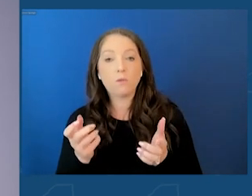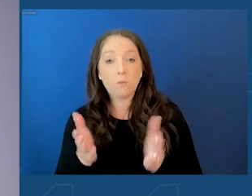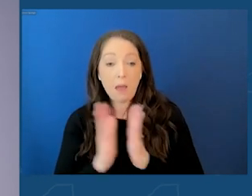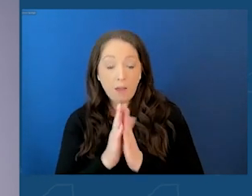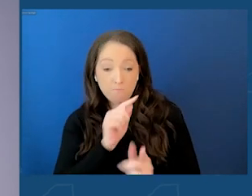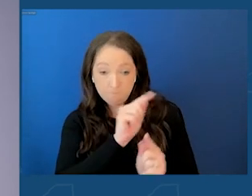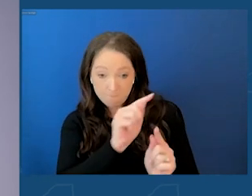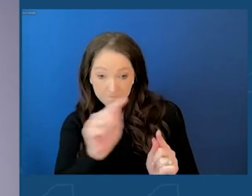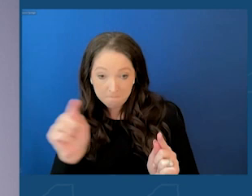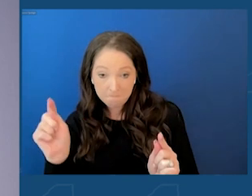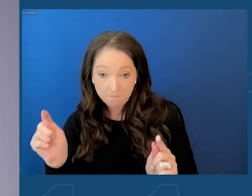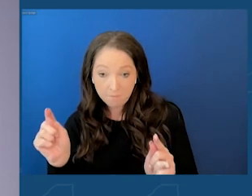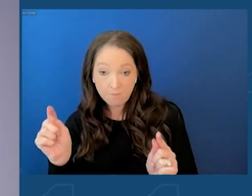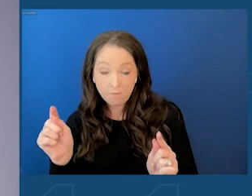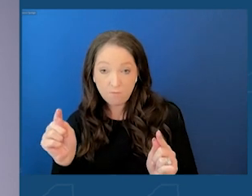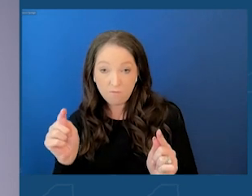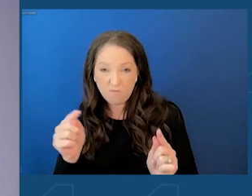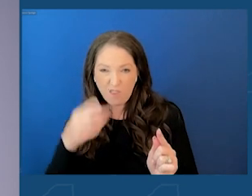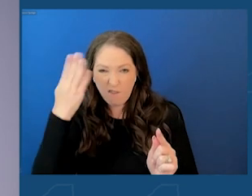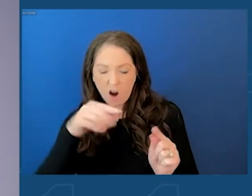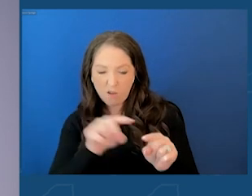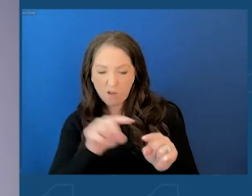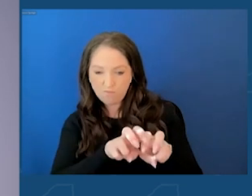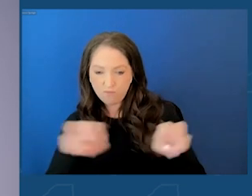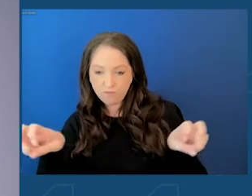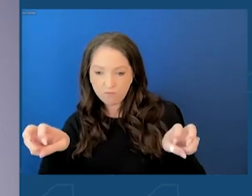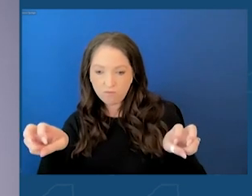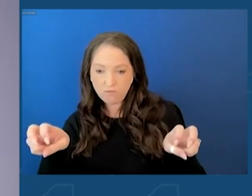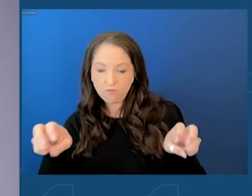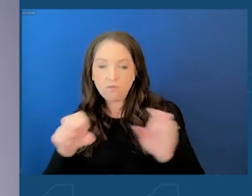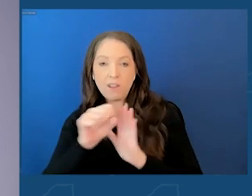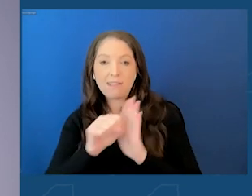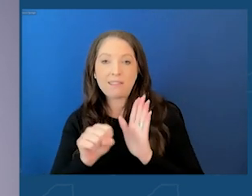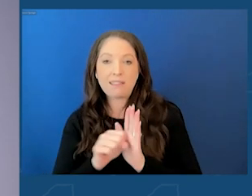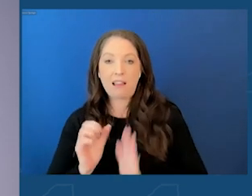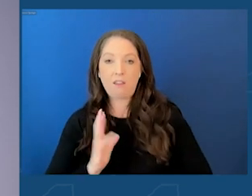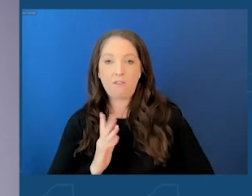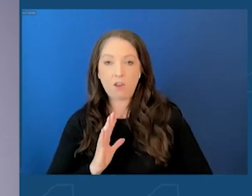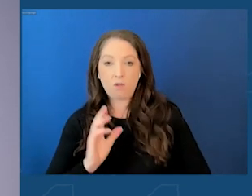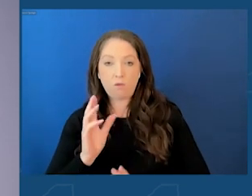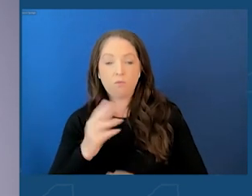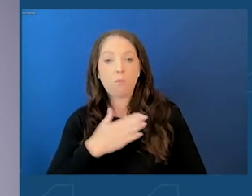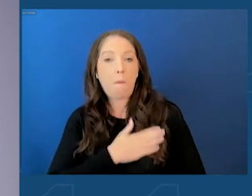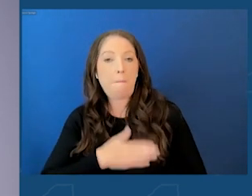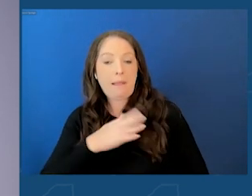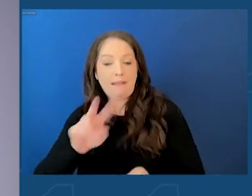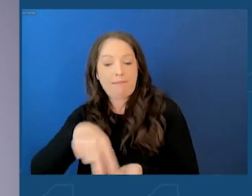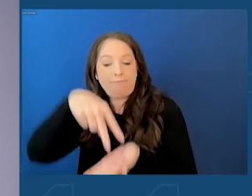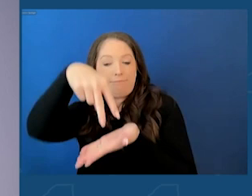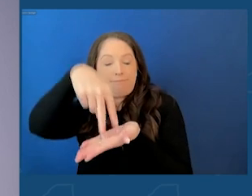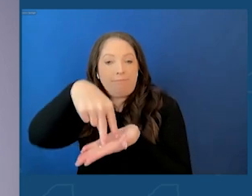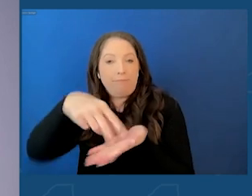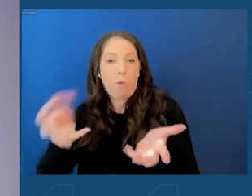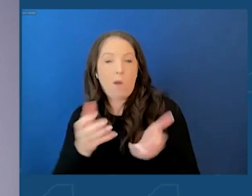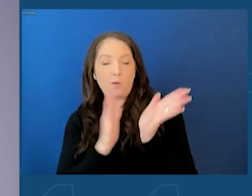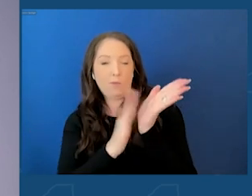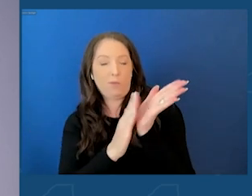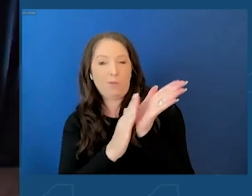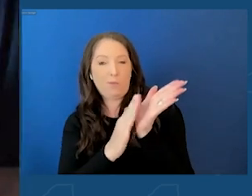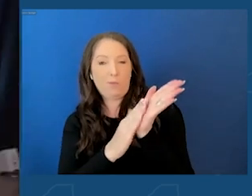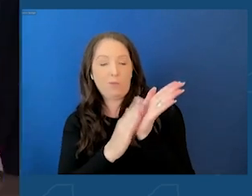you in the front row who are state officials from across our alliance to please stand for a moment so we can all give you a round of applause.